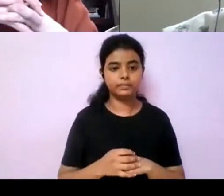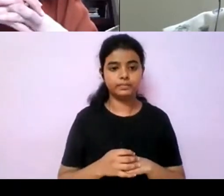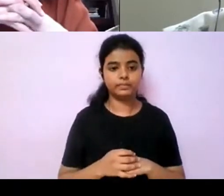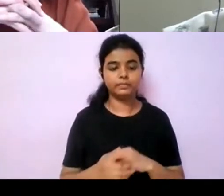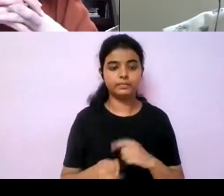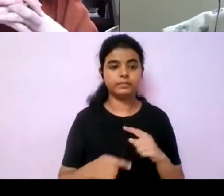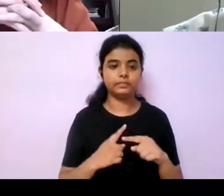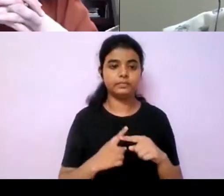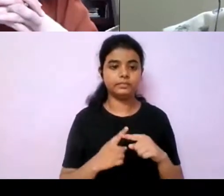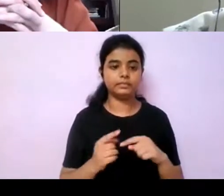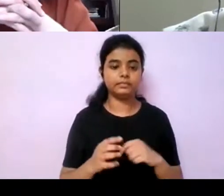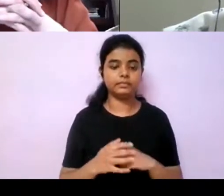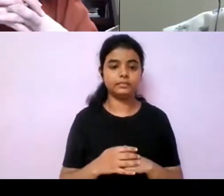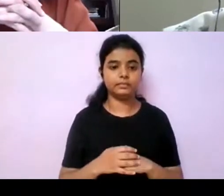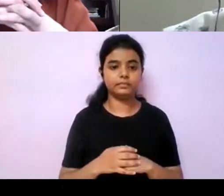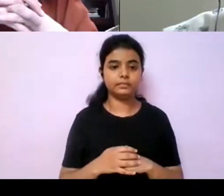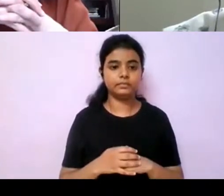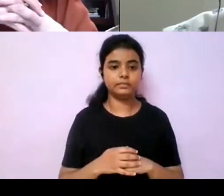And